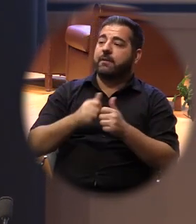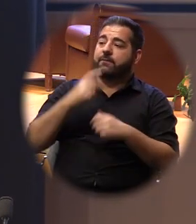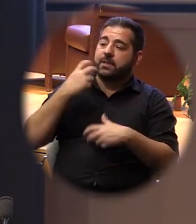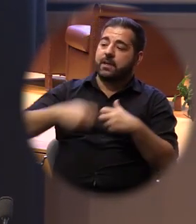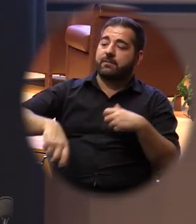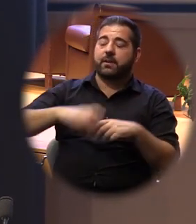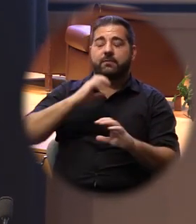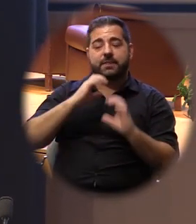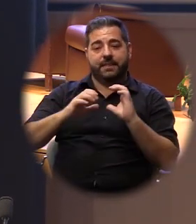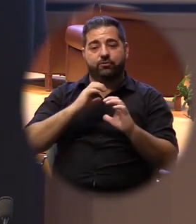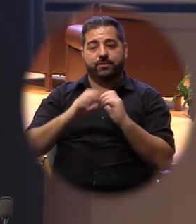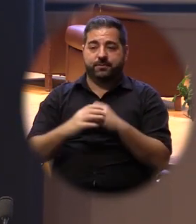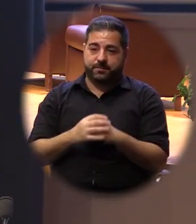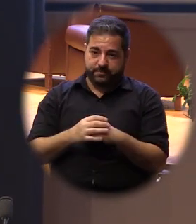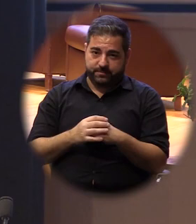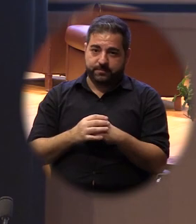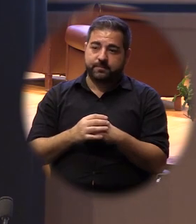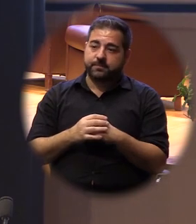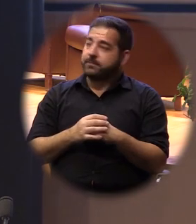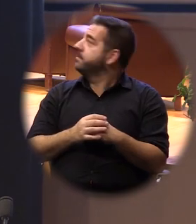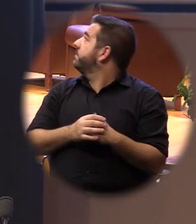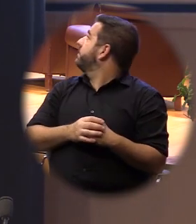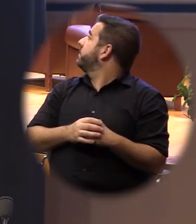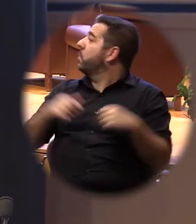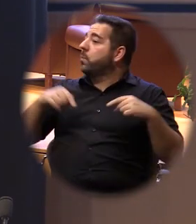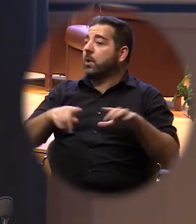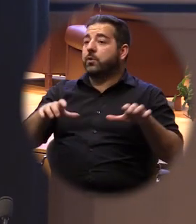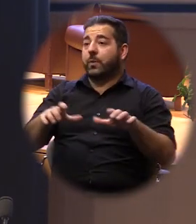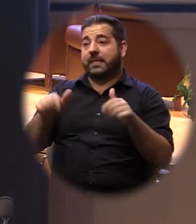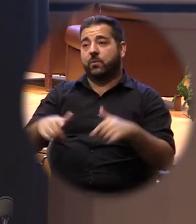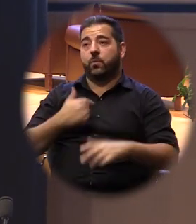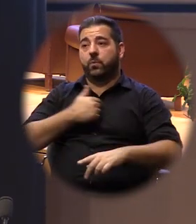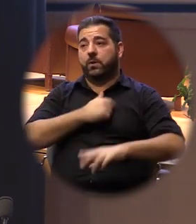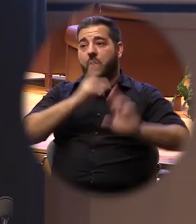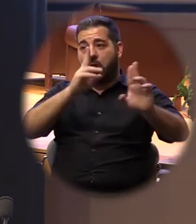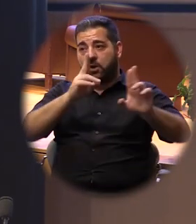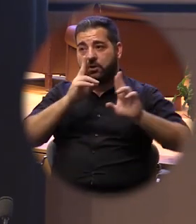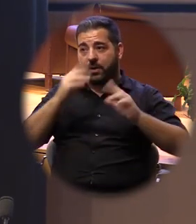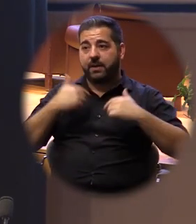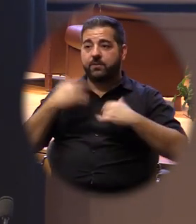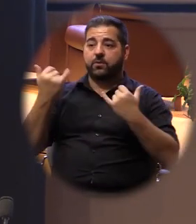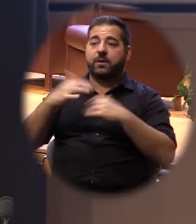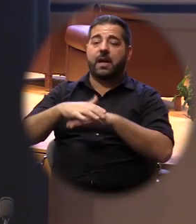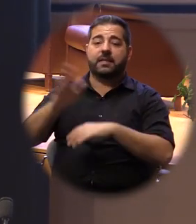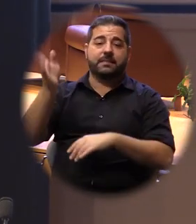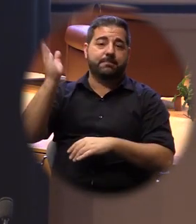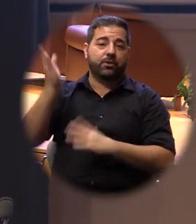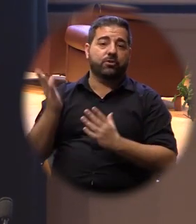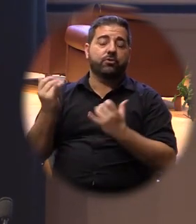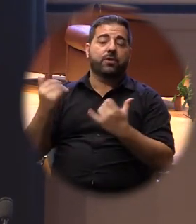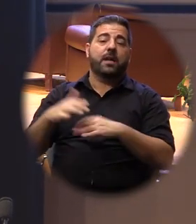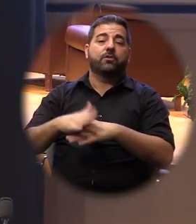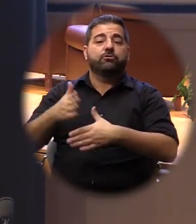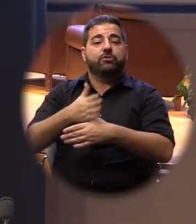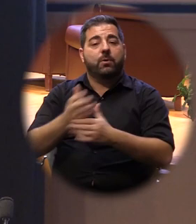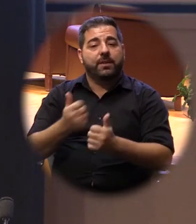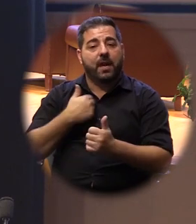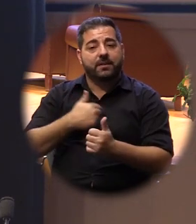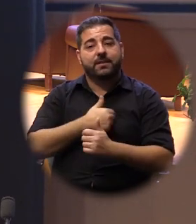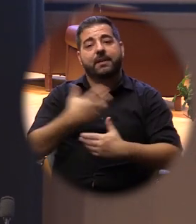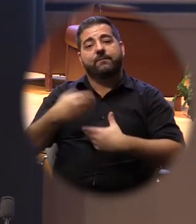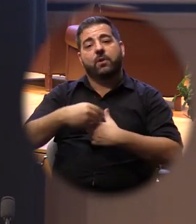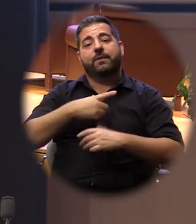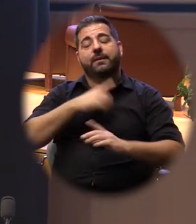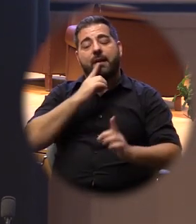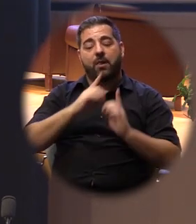difficult conversations. In doing so, we are so honored to have tonight's speakers here to share with us and to engage in